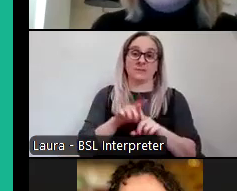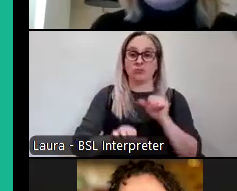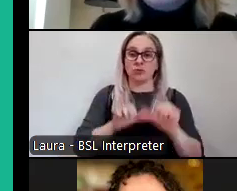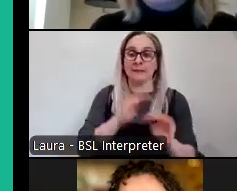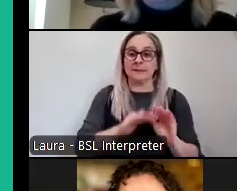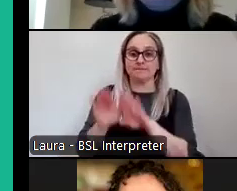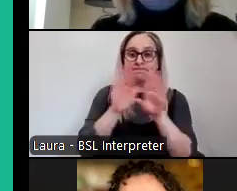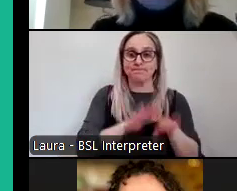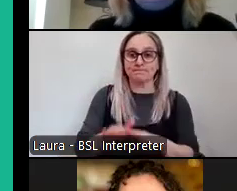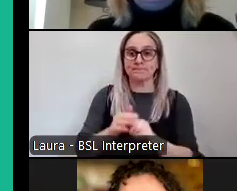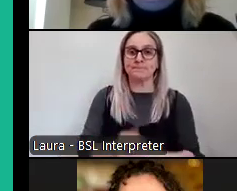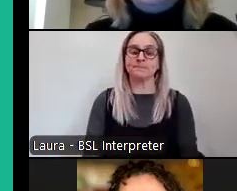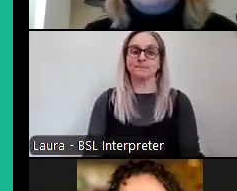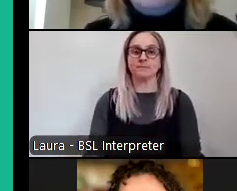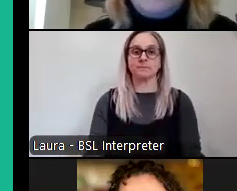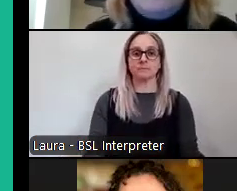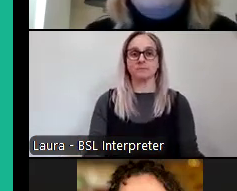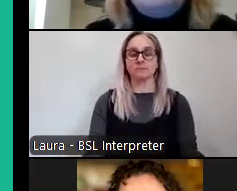Okay.